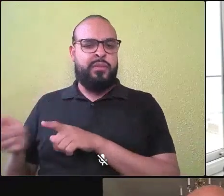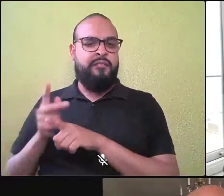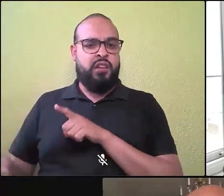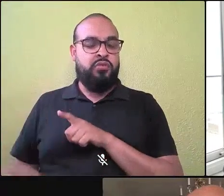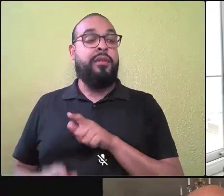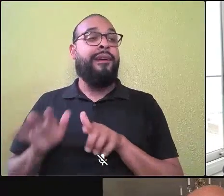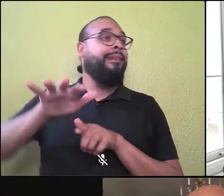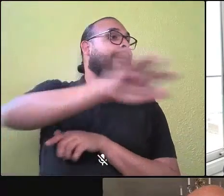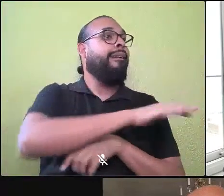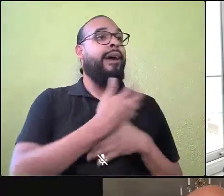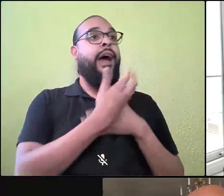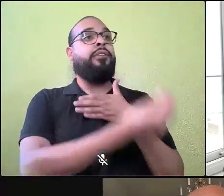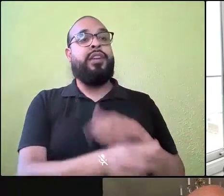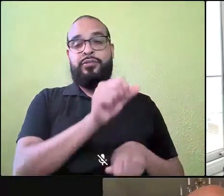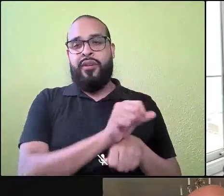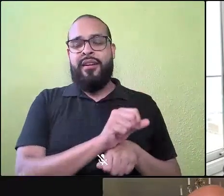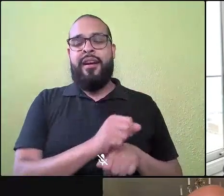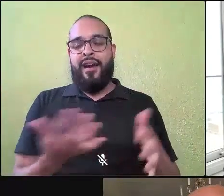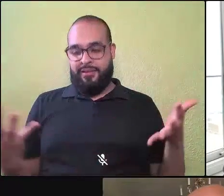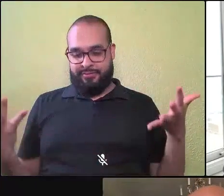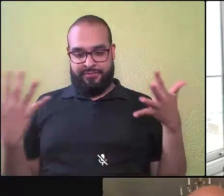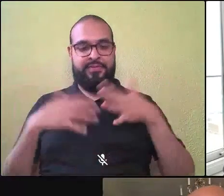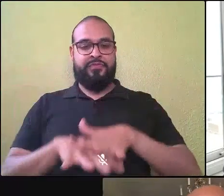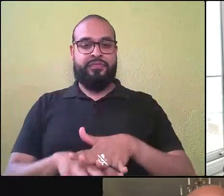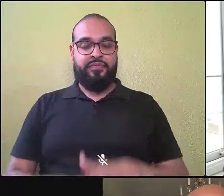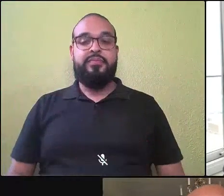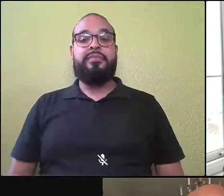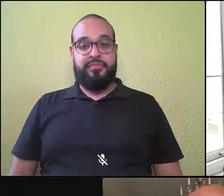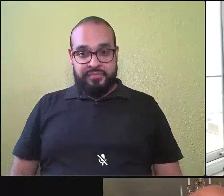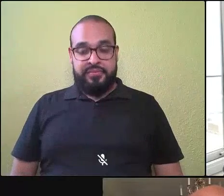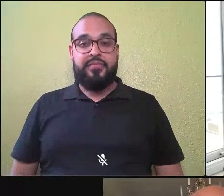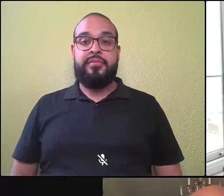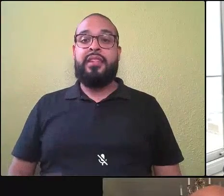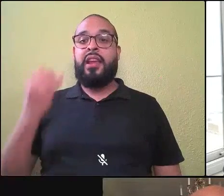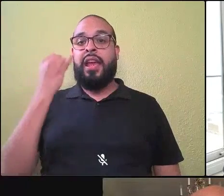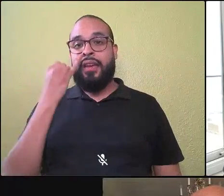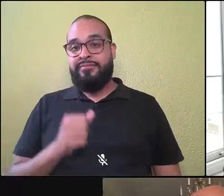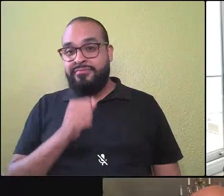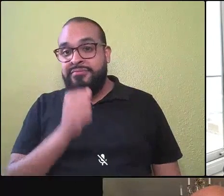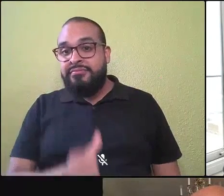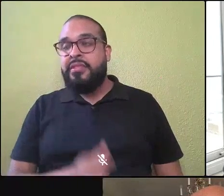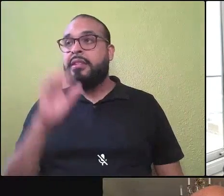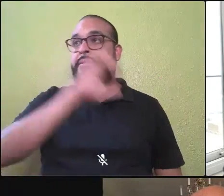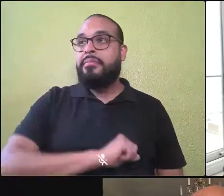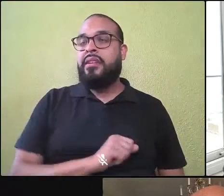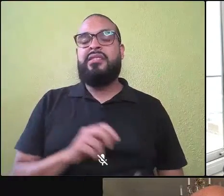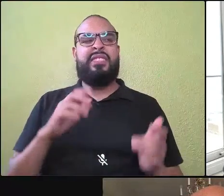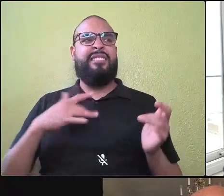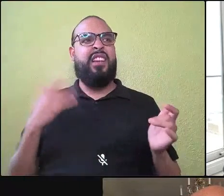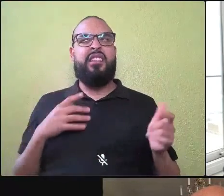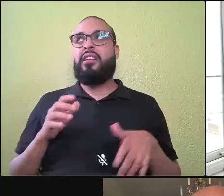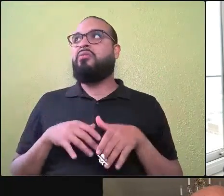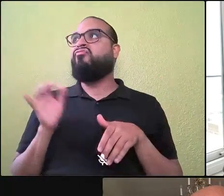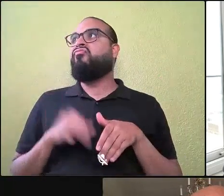together. But for me, it came out of necessity. And if I didn't do it, I either would have gone home or I would remain in what I think was probably